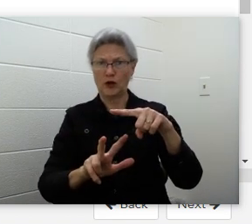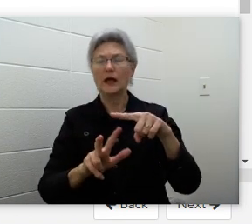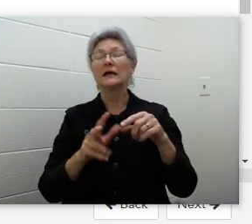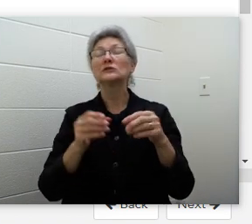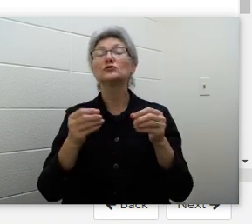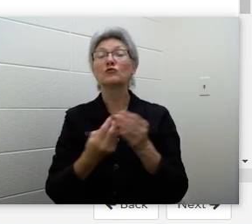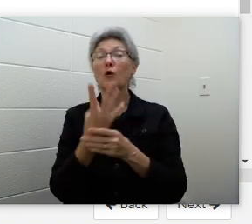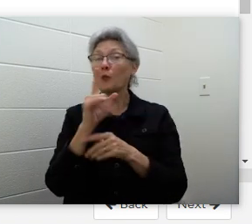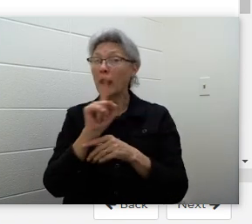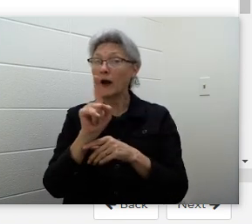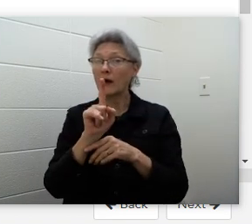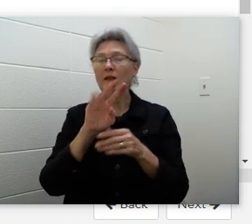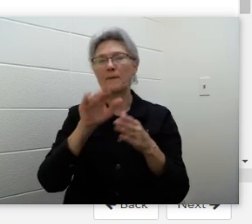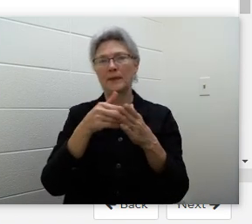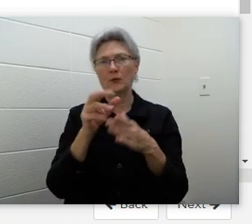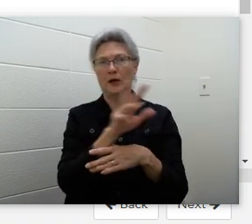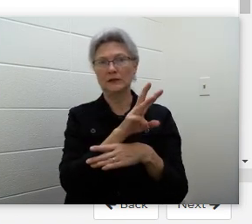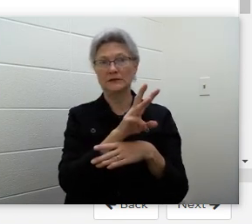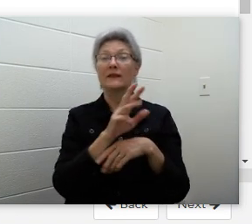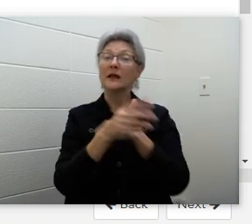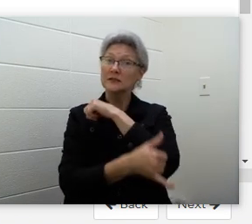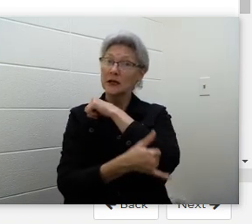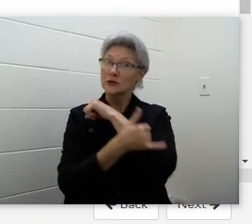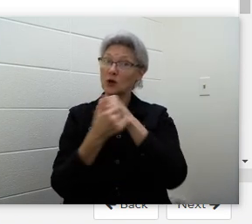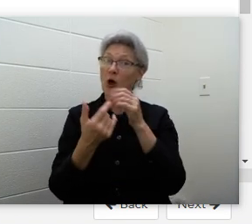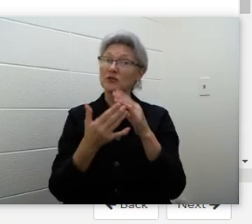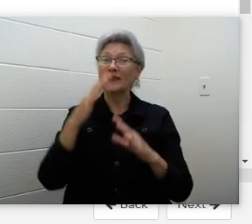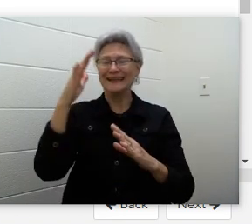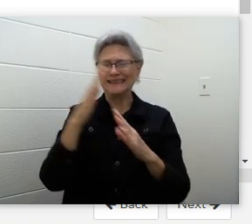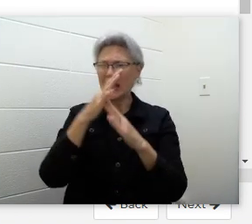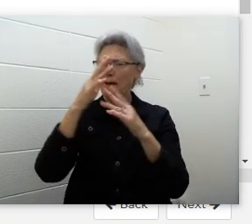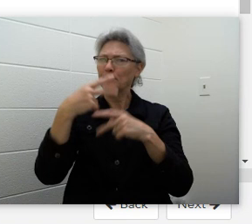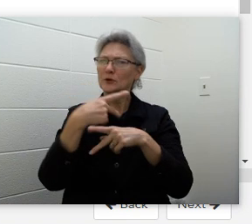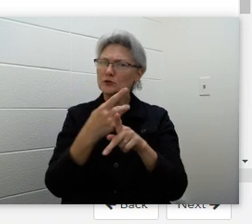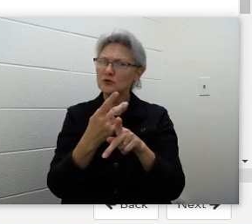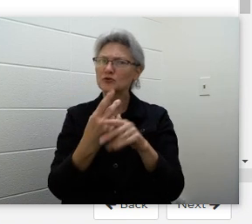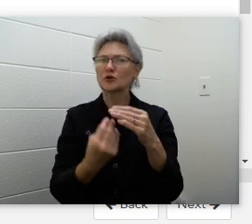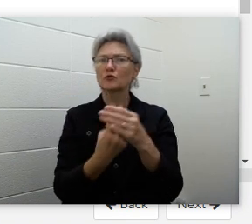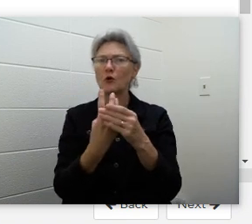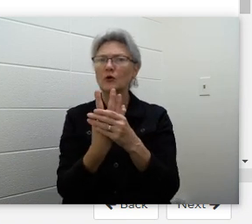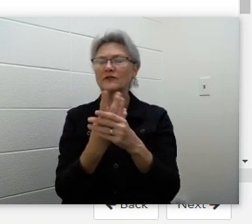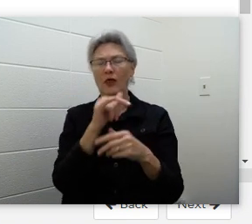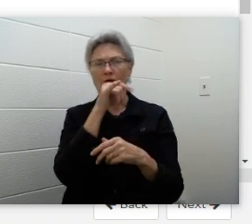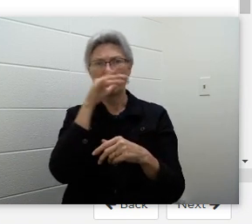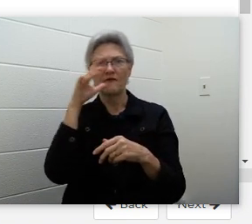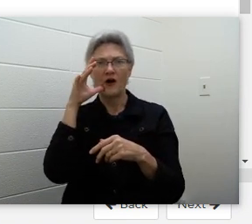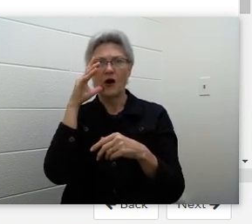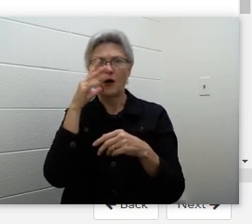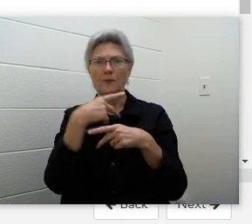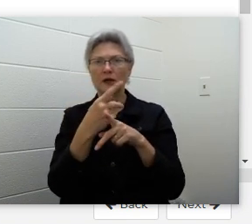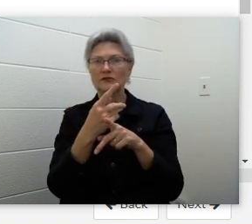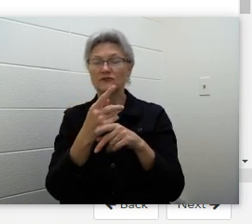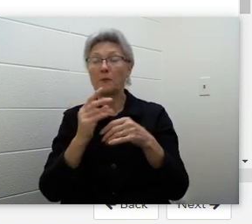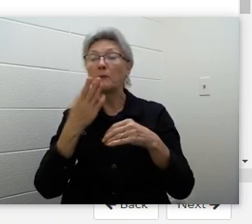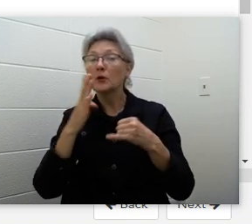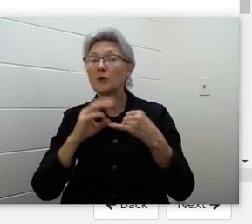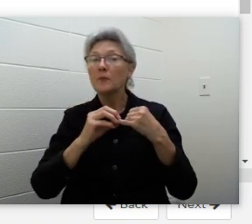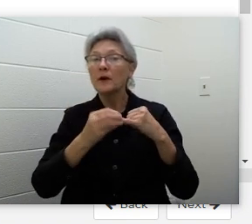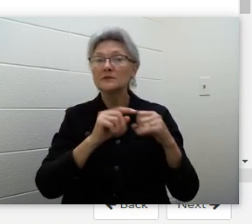here. Our country is also one of the world's top producers of dozens of other farm products, from blueberries to